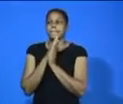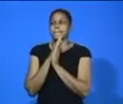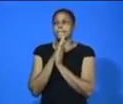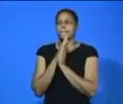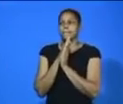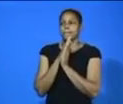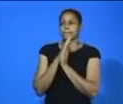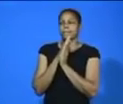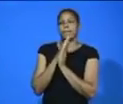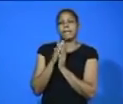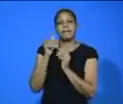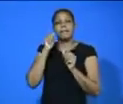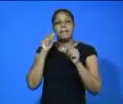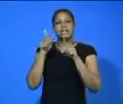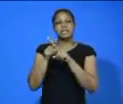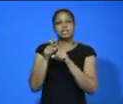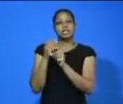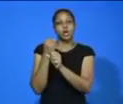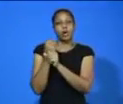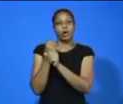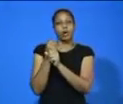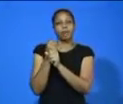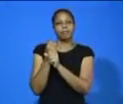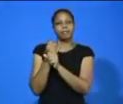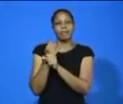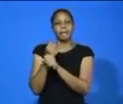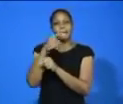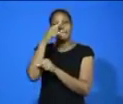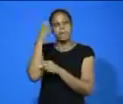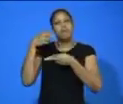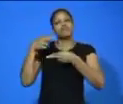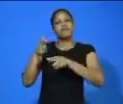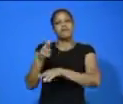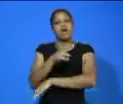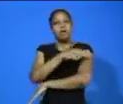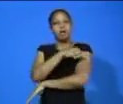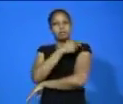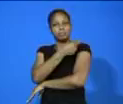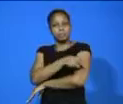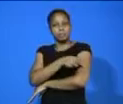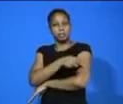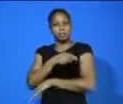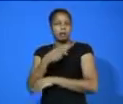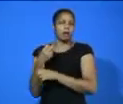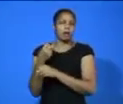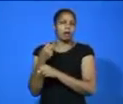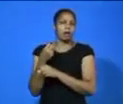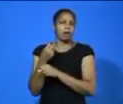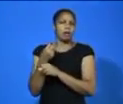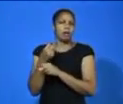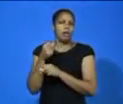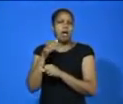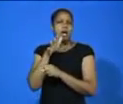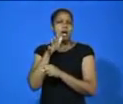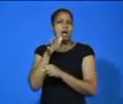My sister works at the Black River Hospital, and her workmate Suzette from